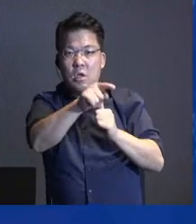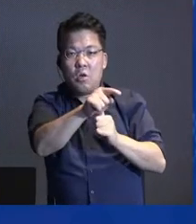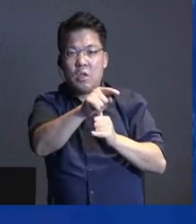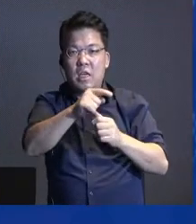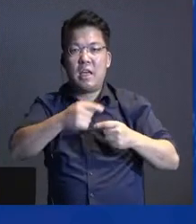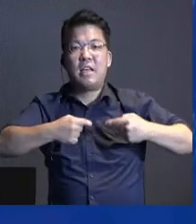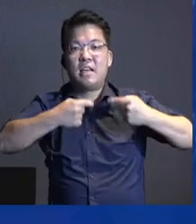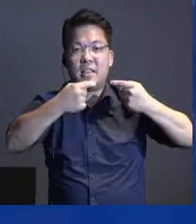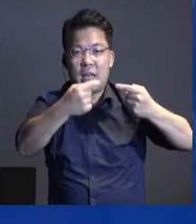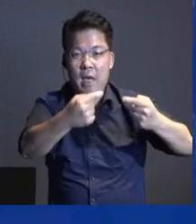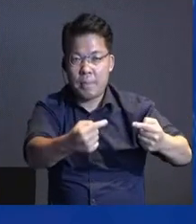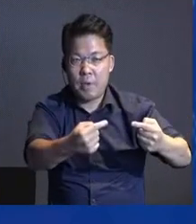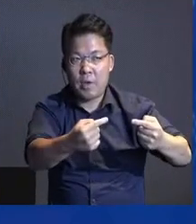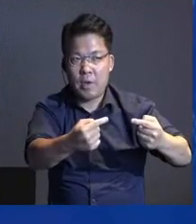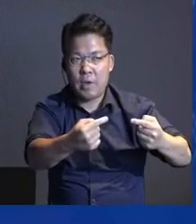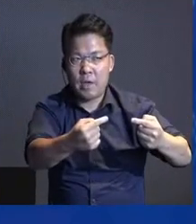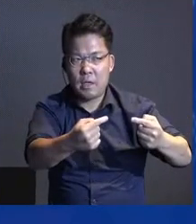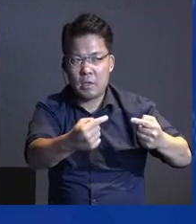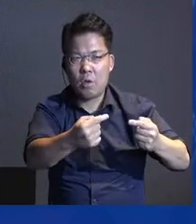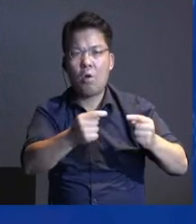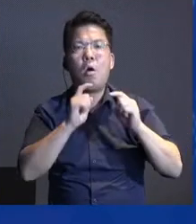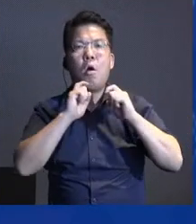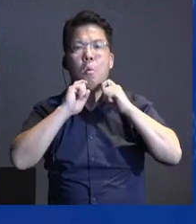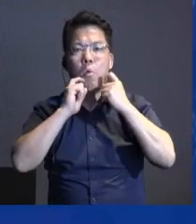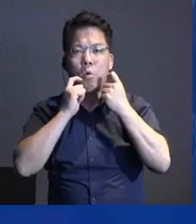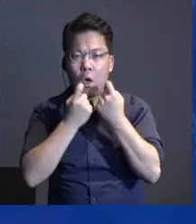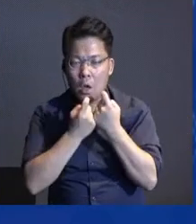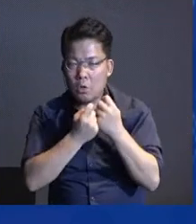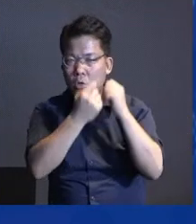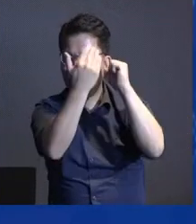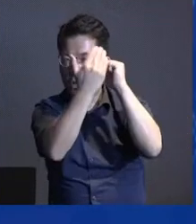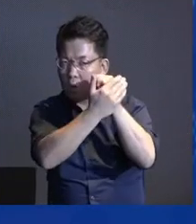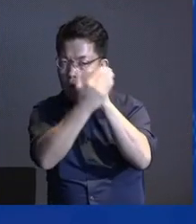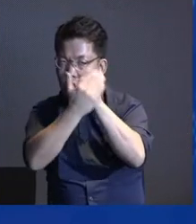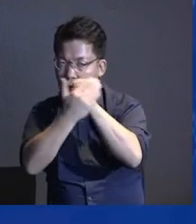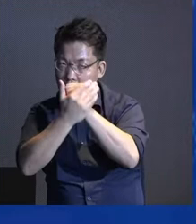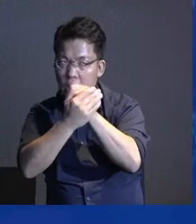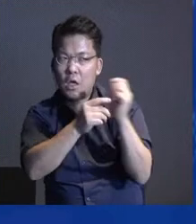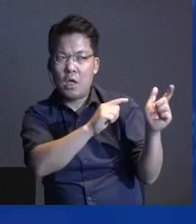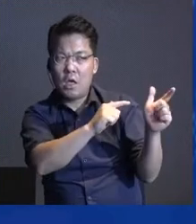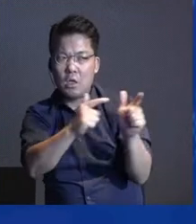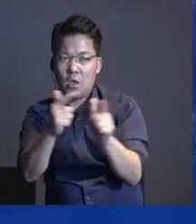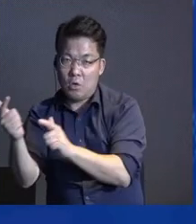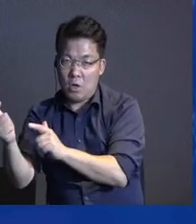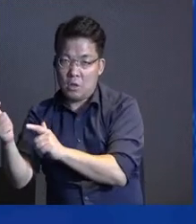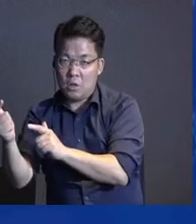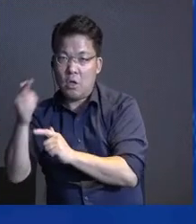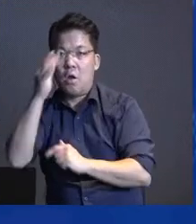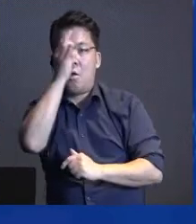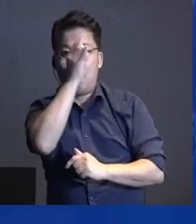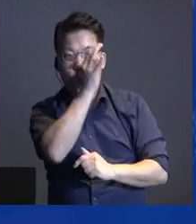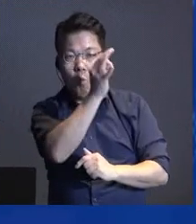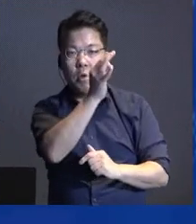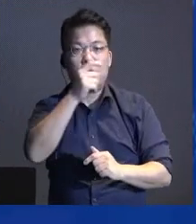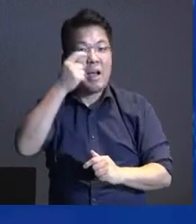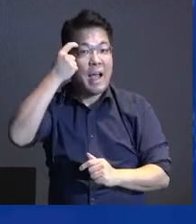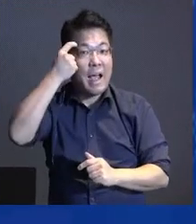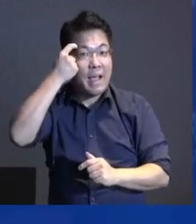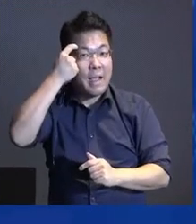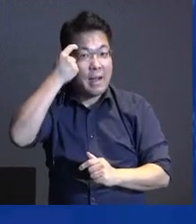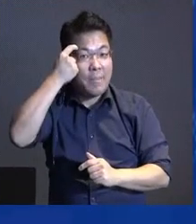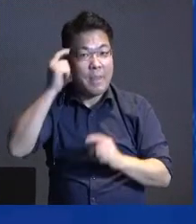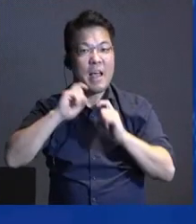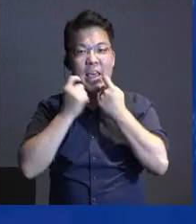to the pictures. So really having the importance of being visible and also being